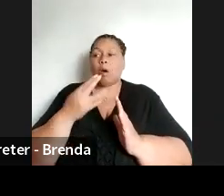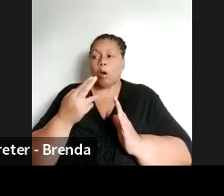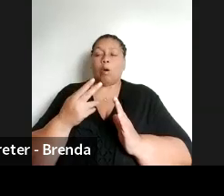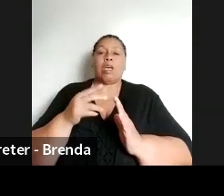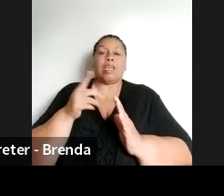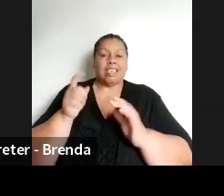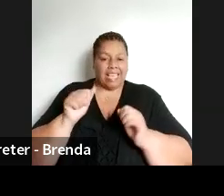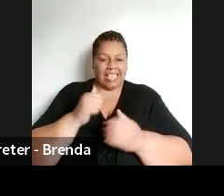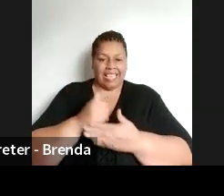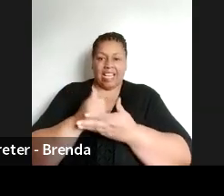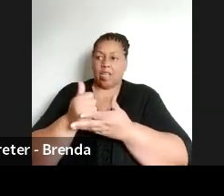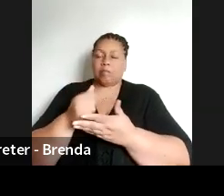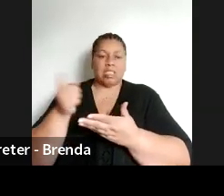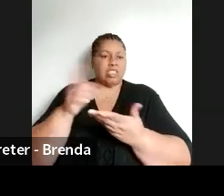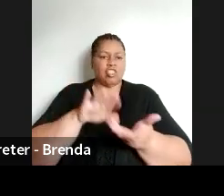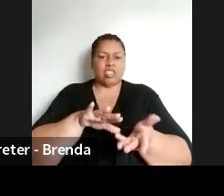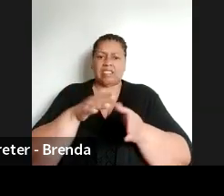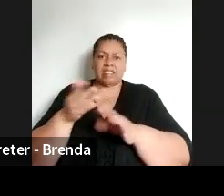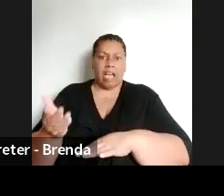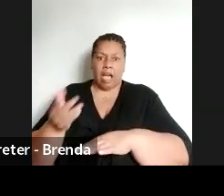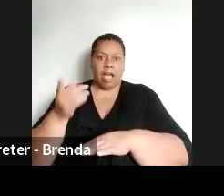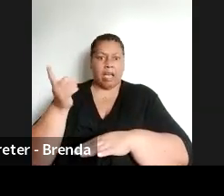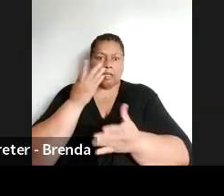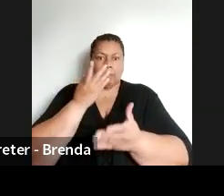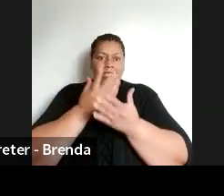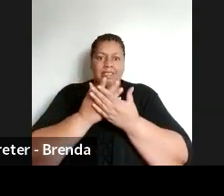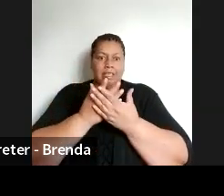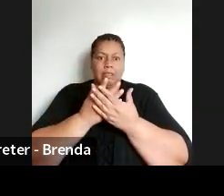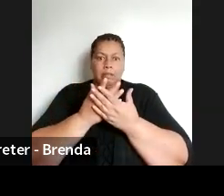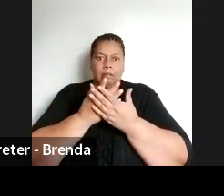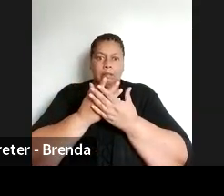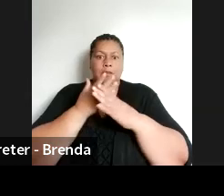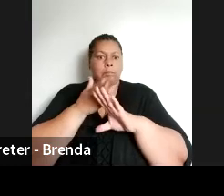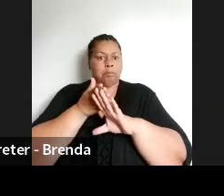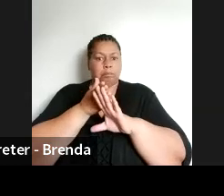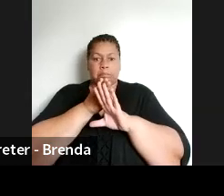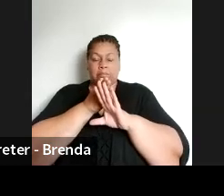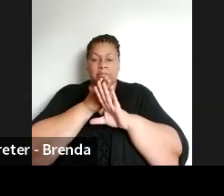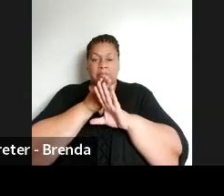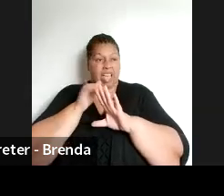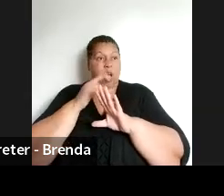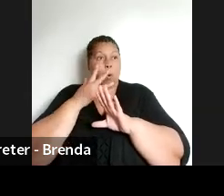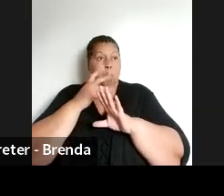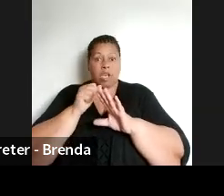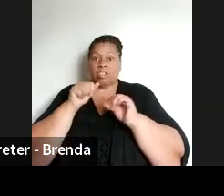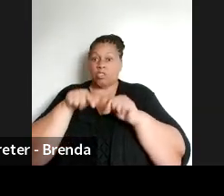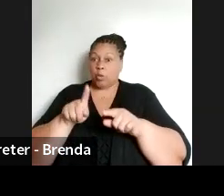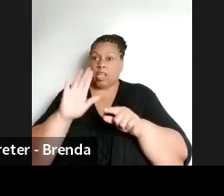He just died in the prison before it was during her swearing